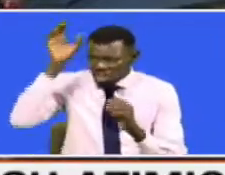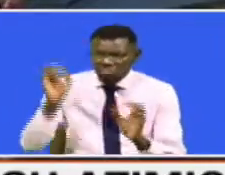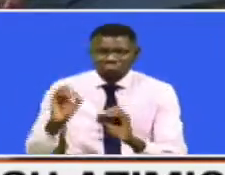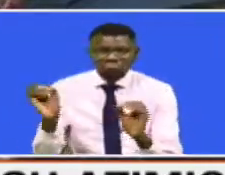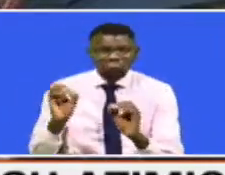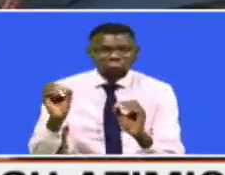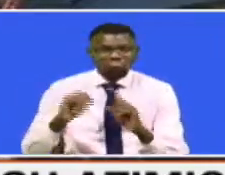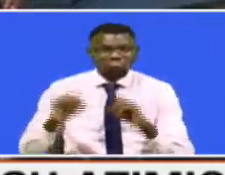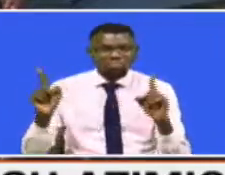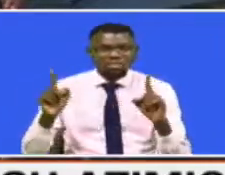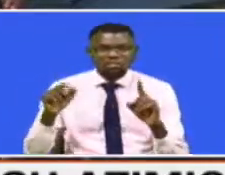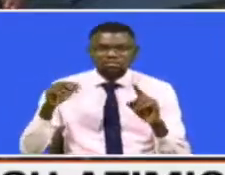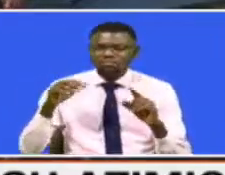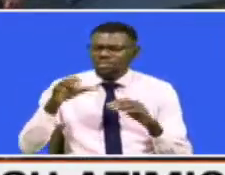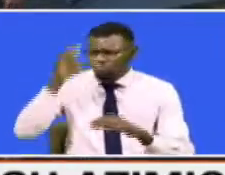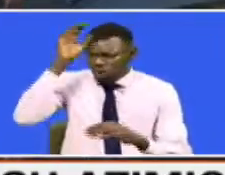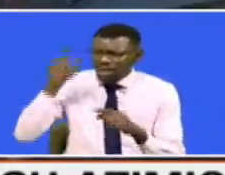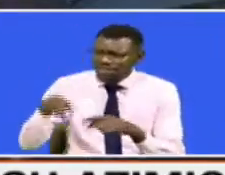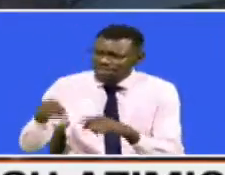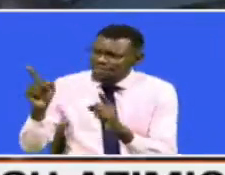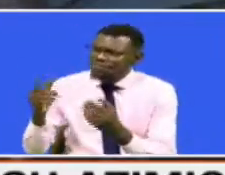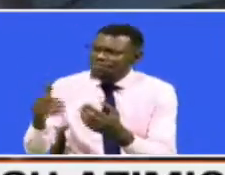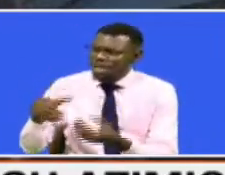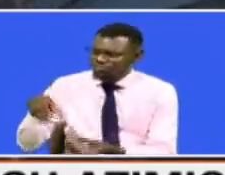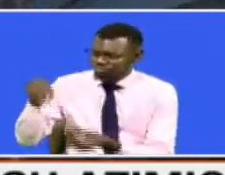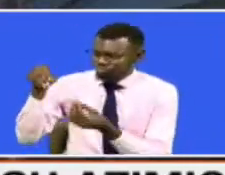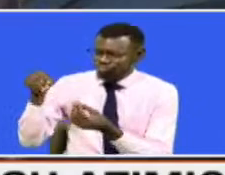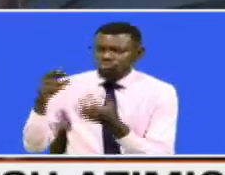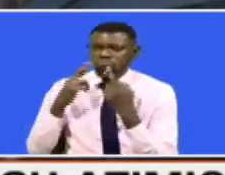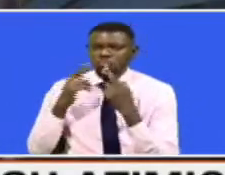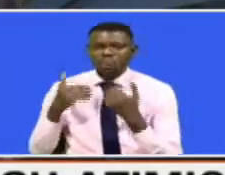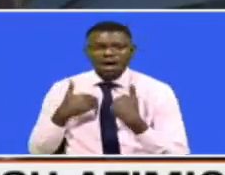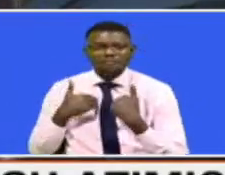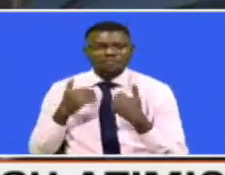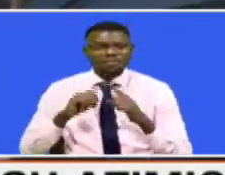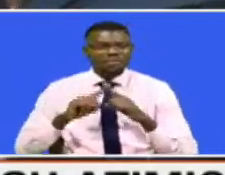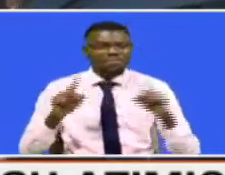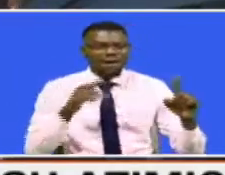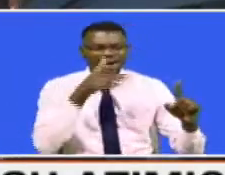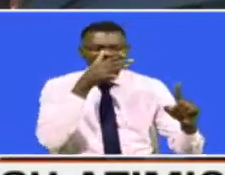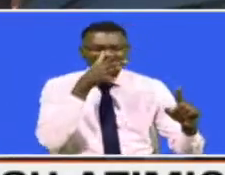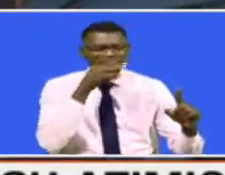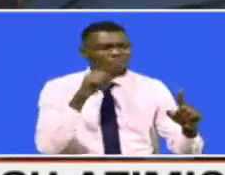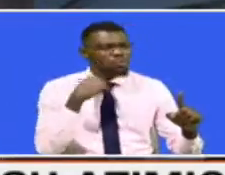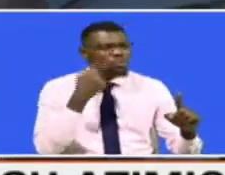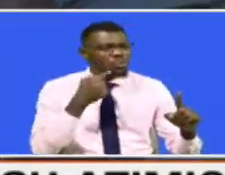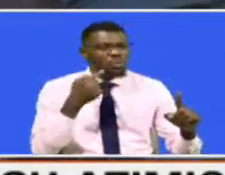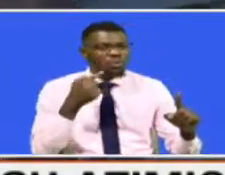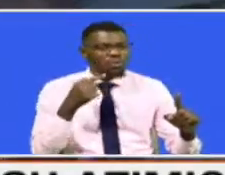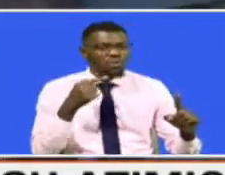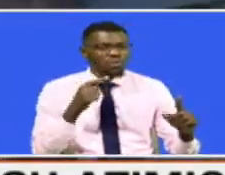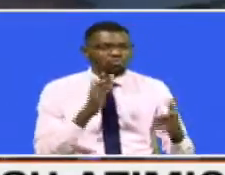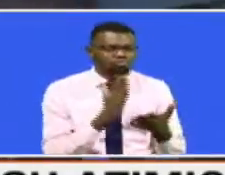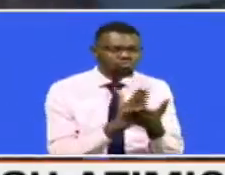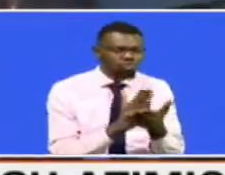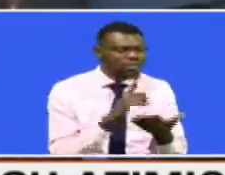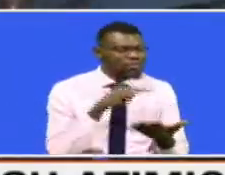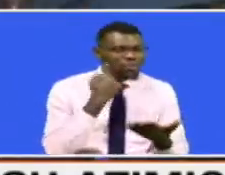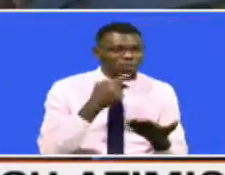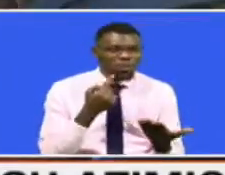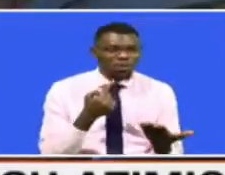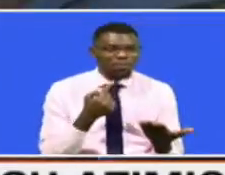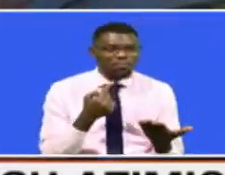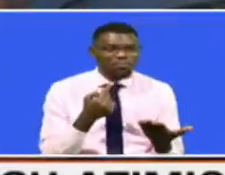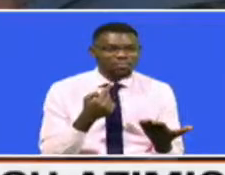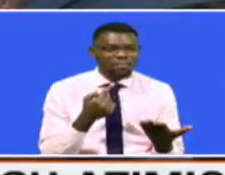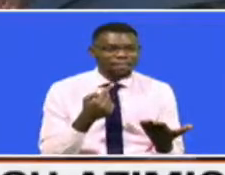had the figures. So you ask yourself, who is lying to Kenyans? Who is telling the truth?